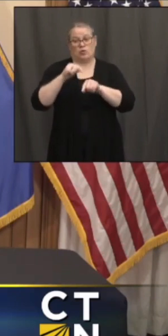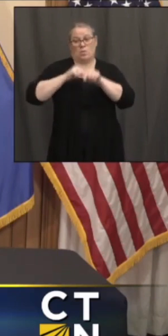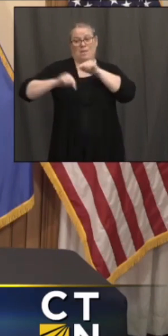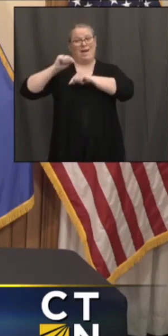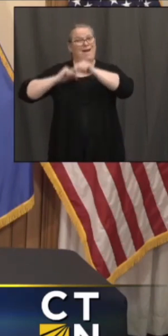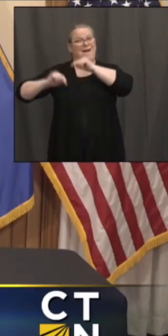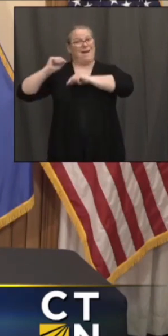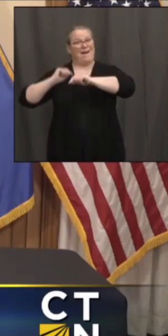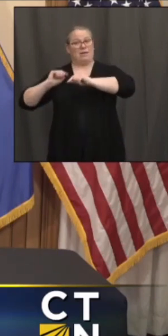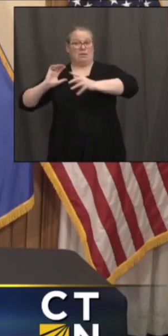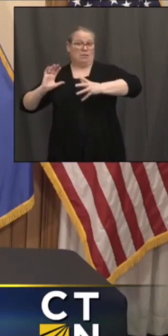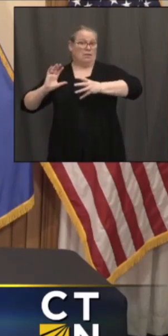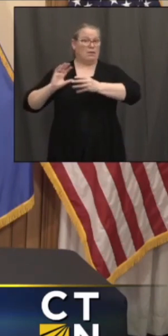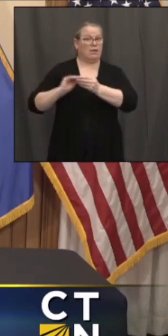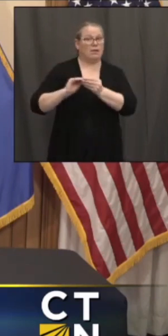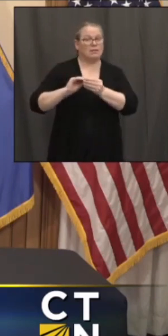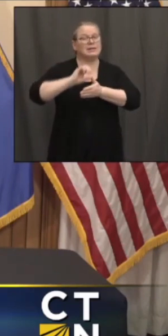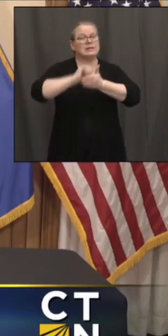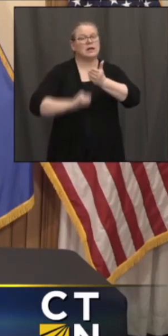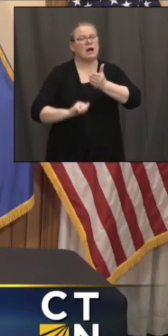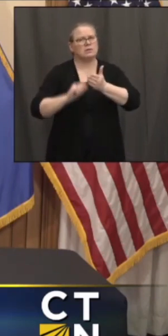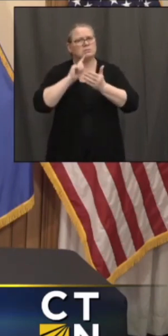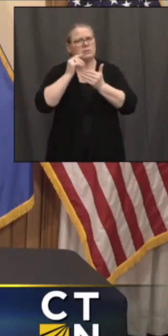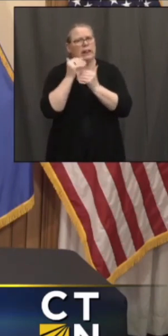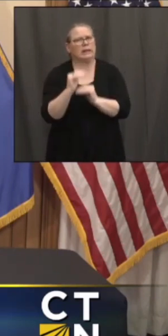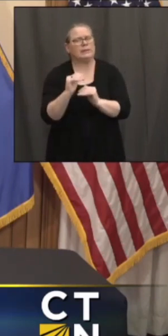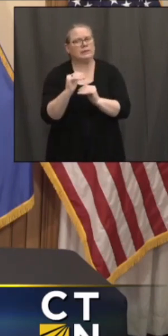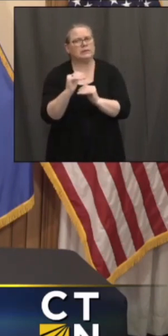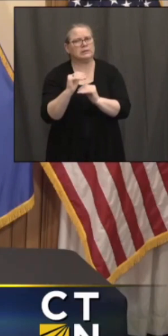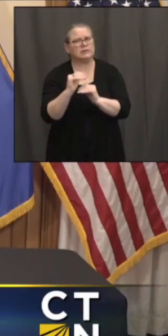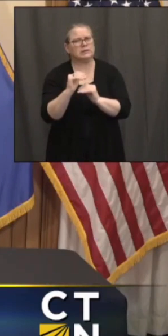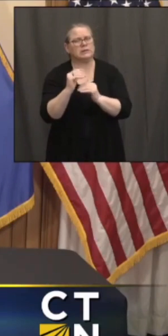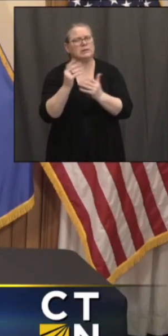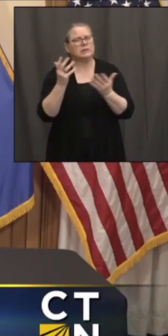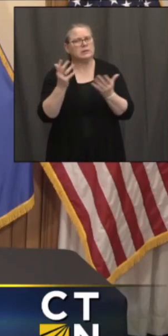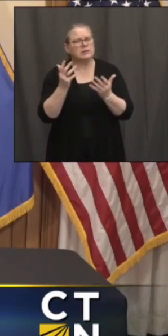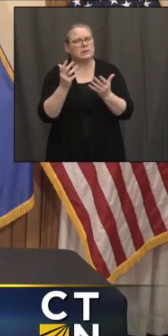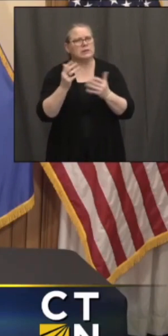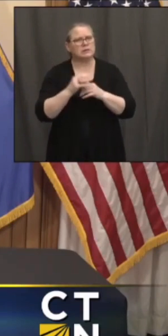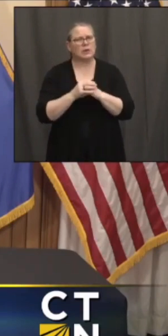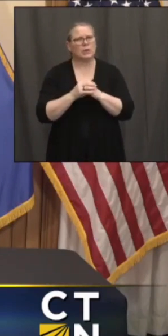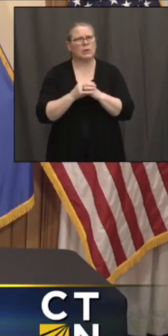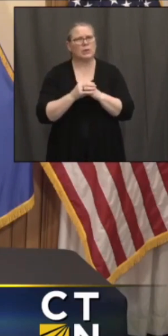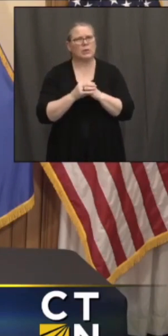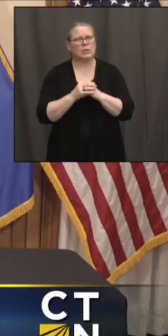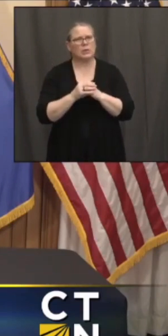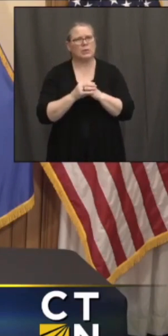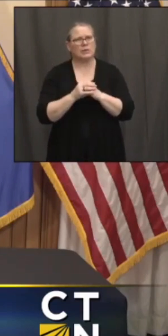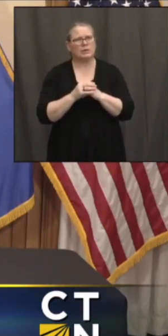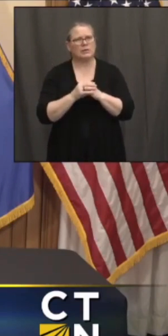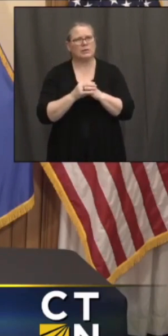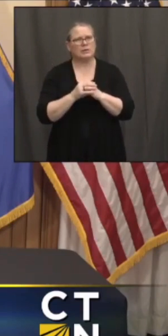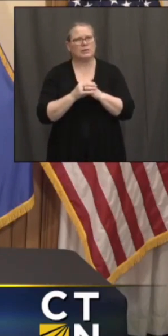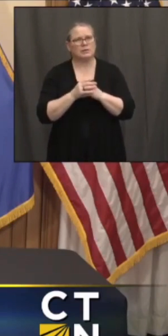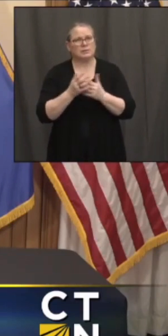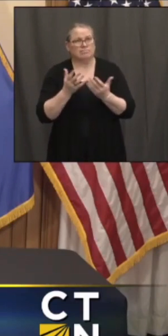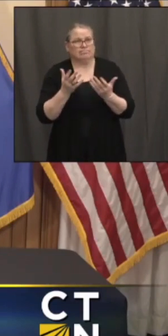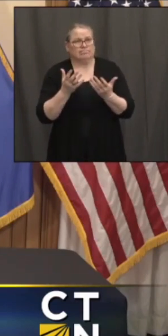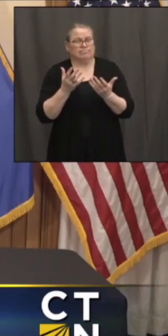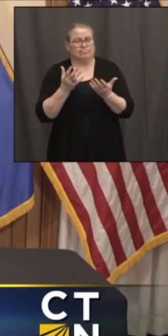from employee paychecks. So I don't know if that is an issue in terms